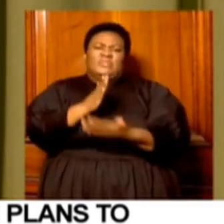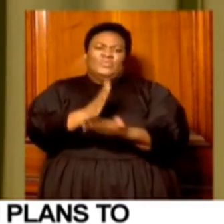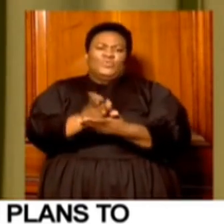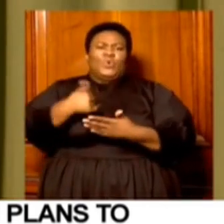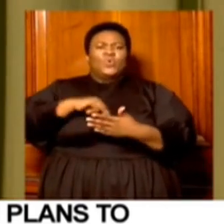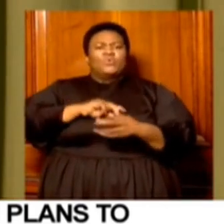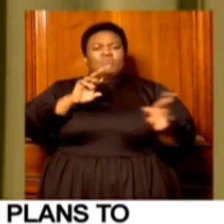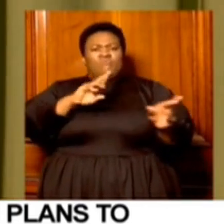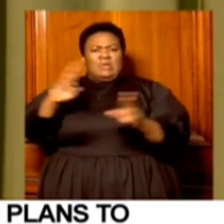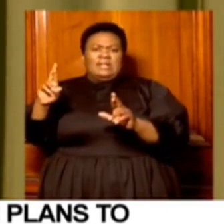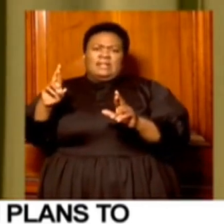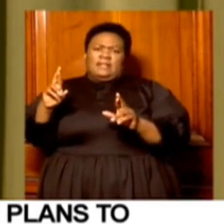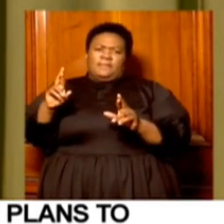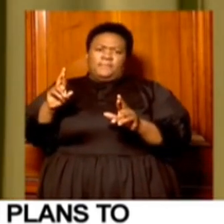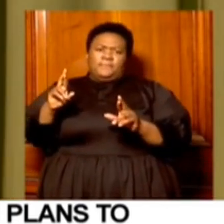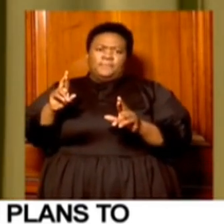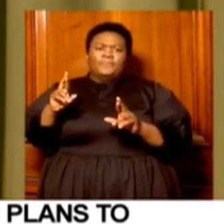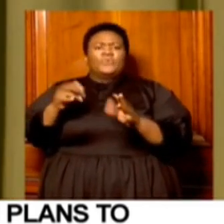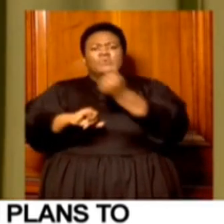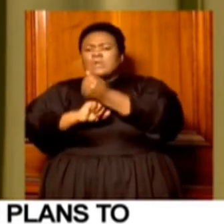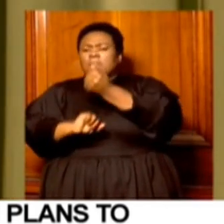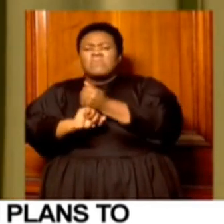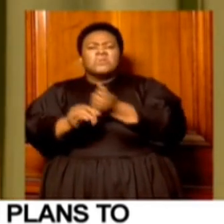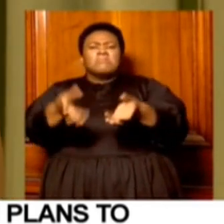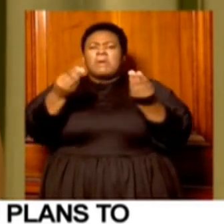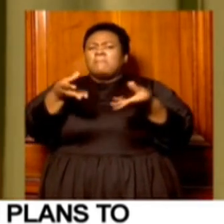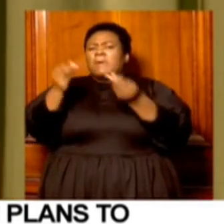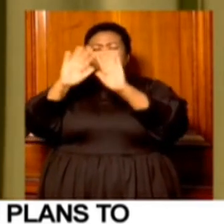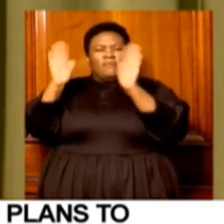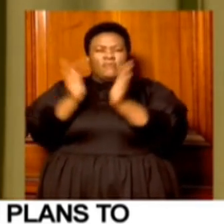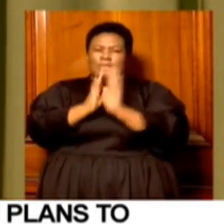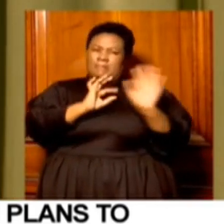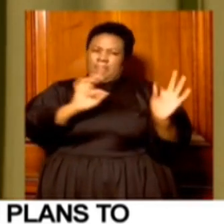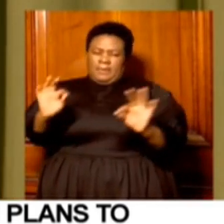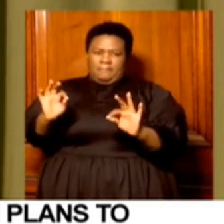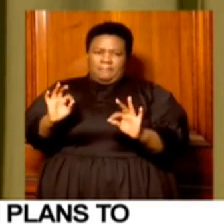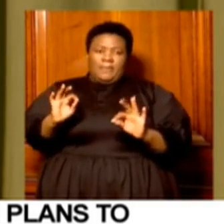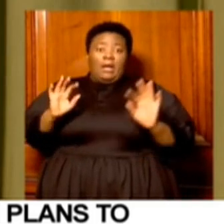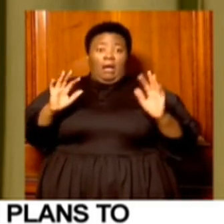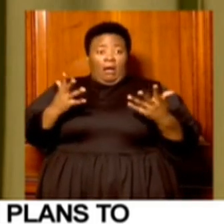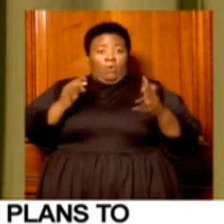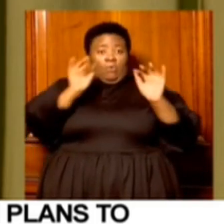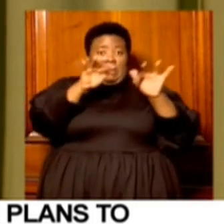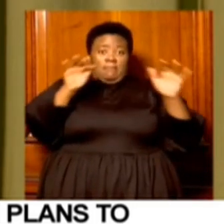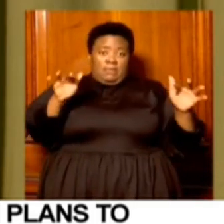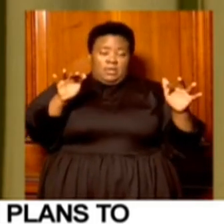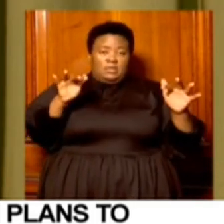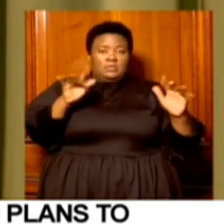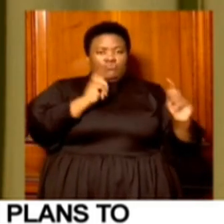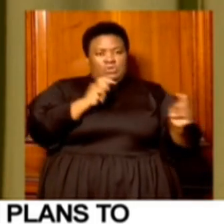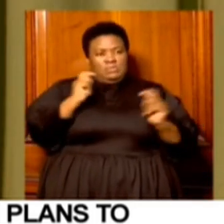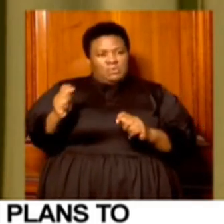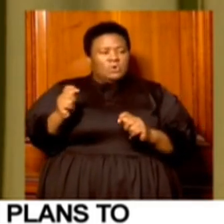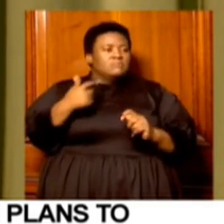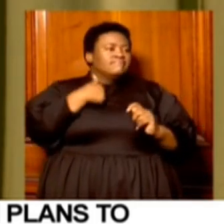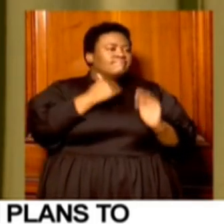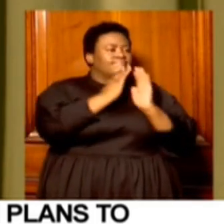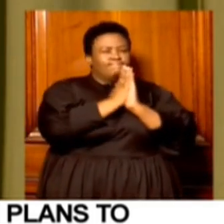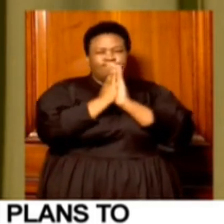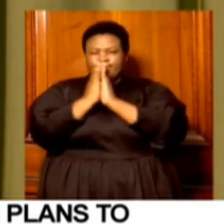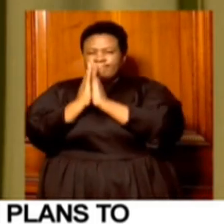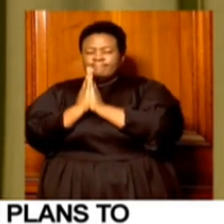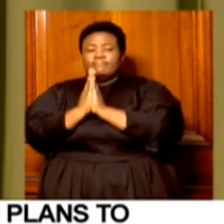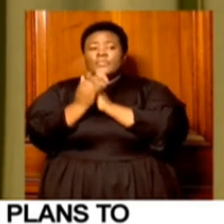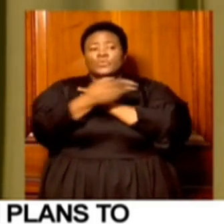when it comes to the means of public transport. So I appeal to South Africans and to